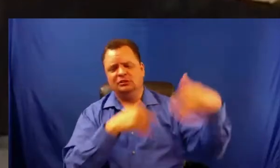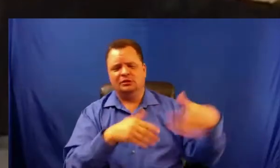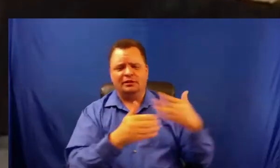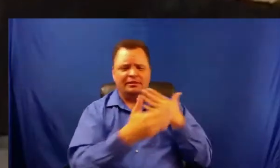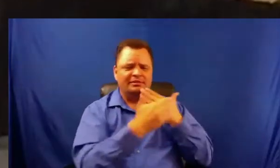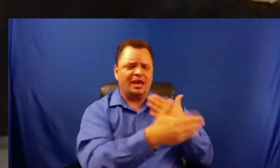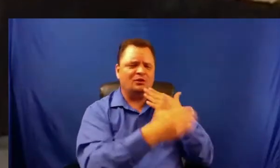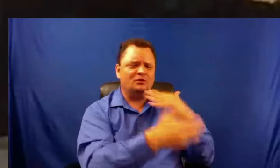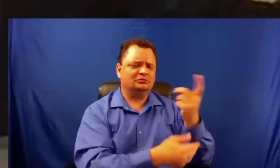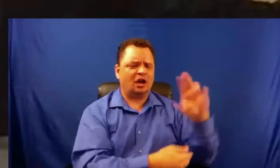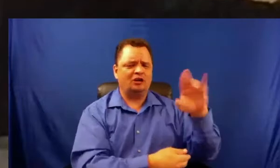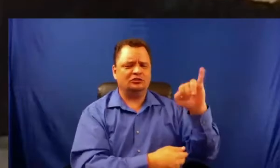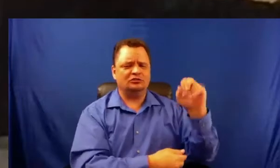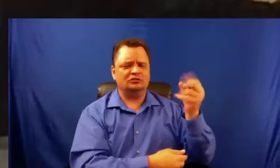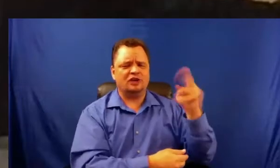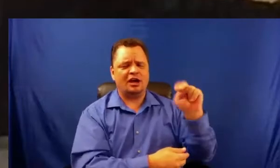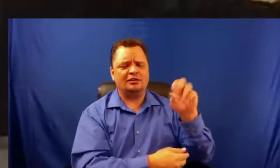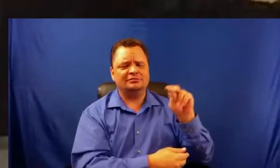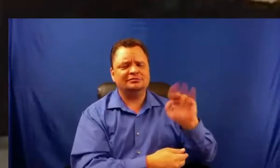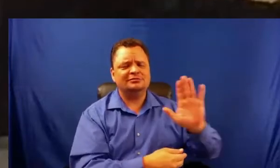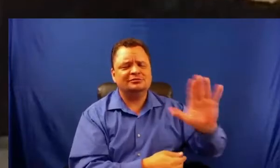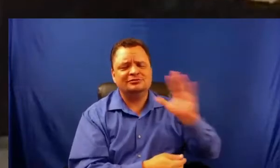great experience and